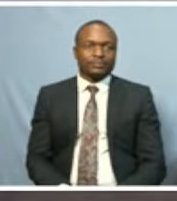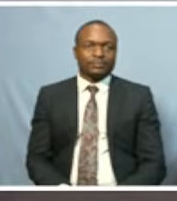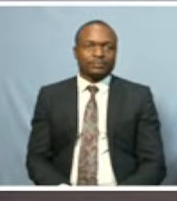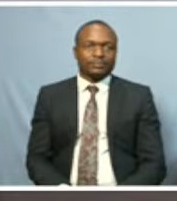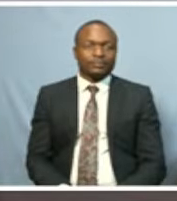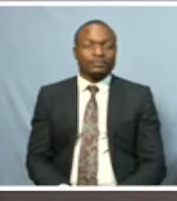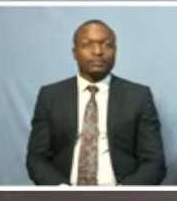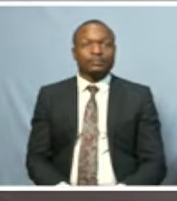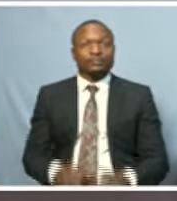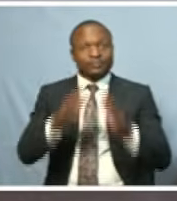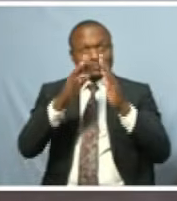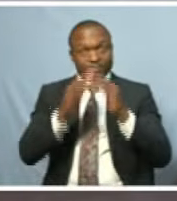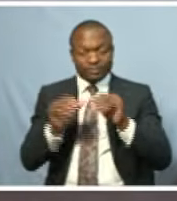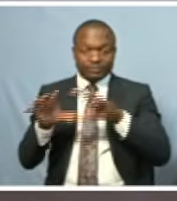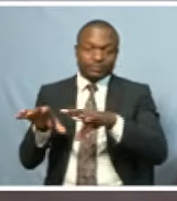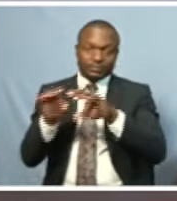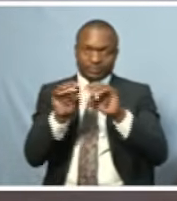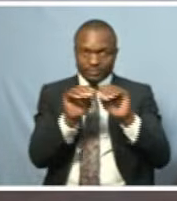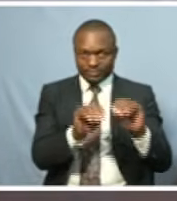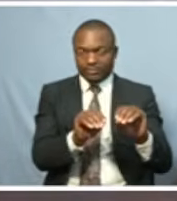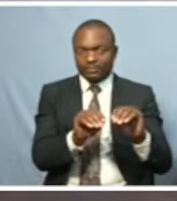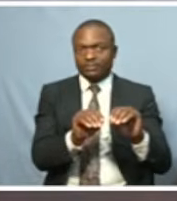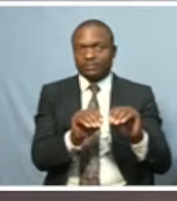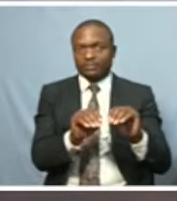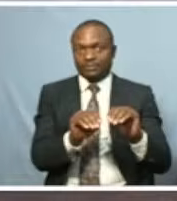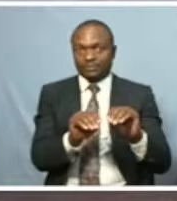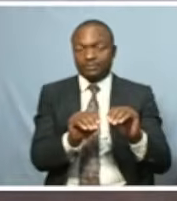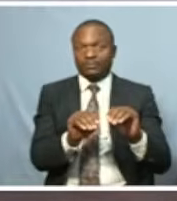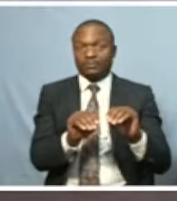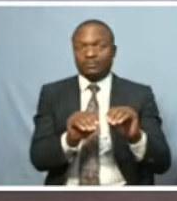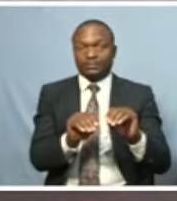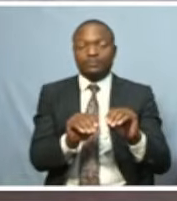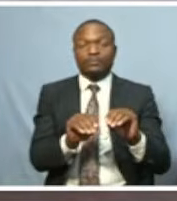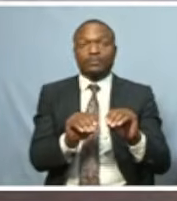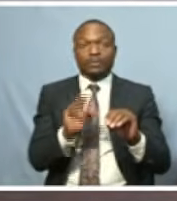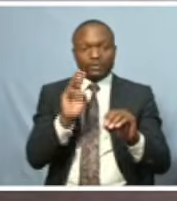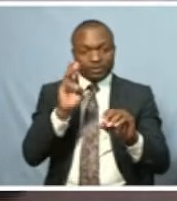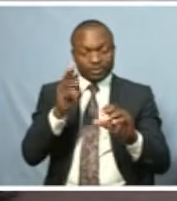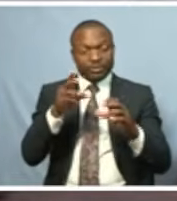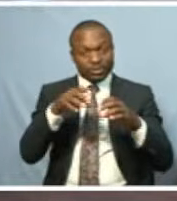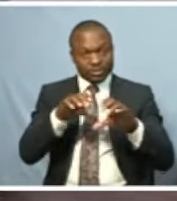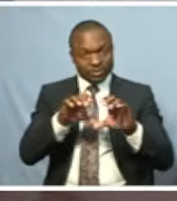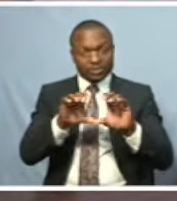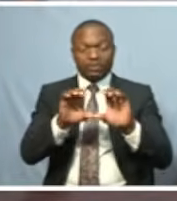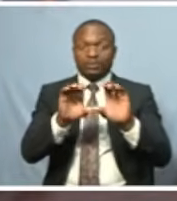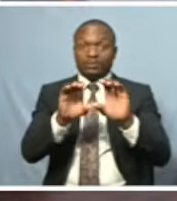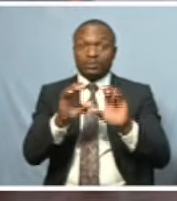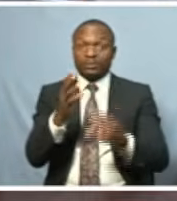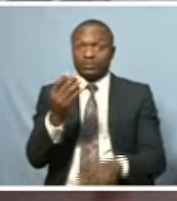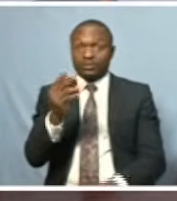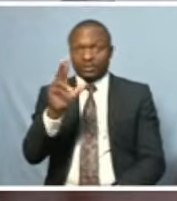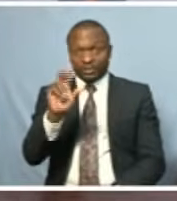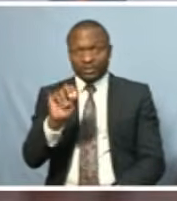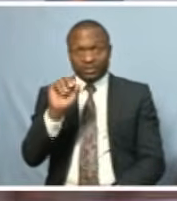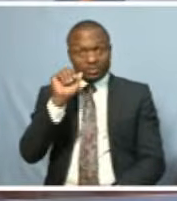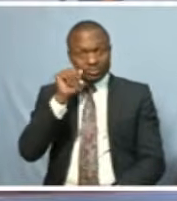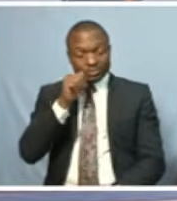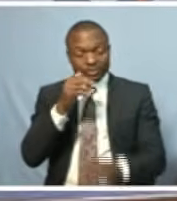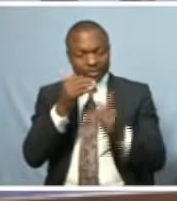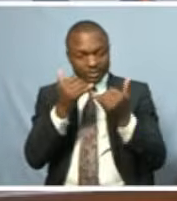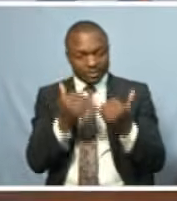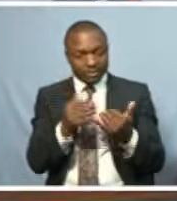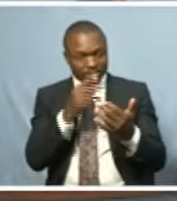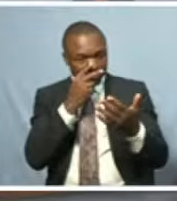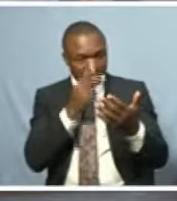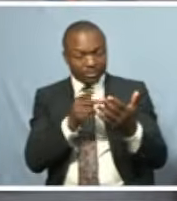The House has adjourned, so we do expect the House to commence a sitting tomorrow at 14:30 hours time now to look at the